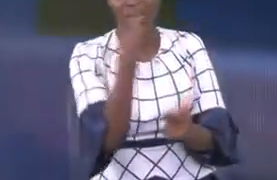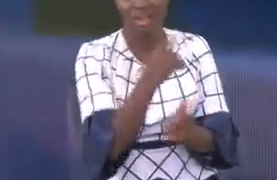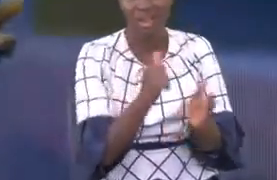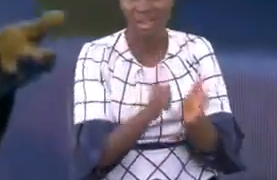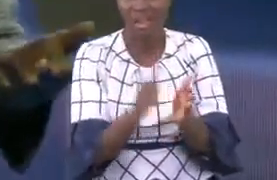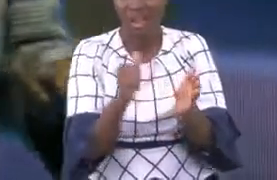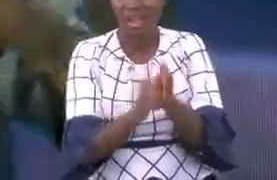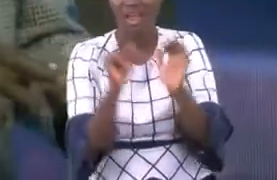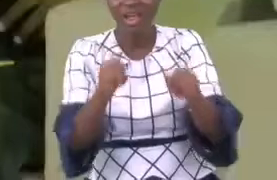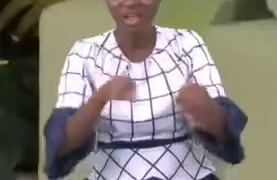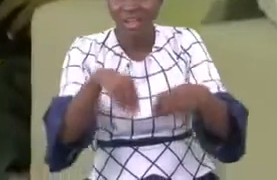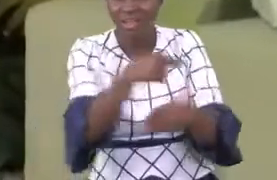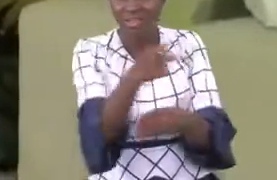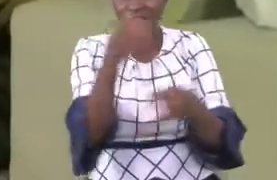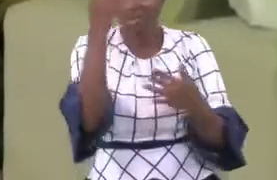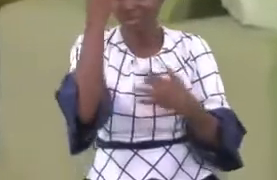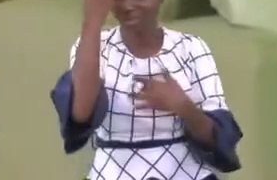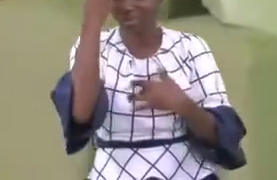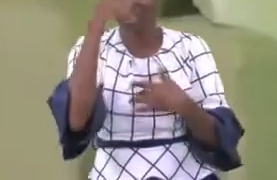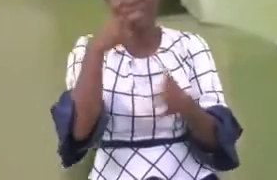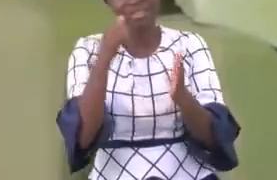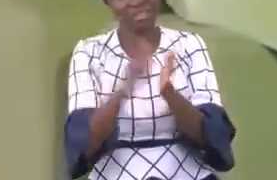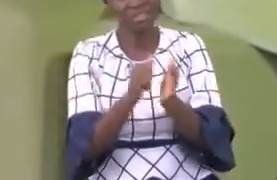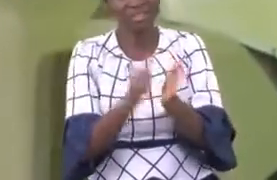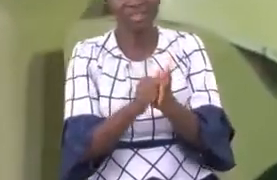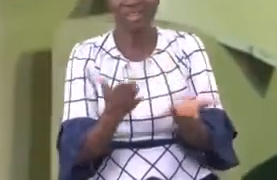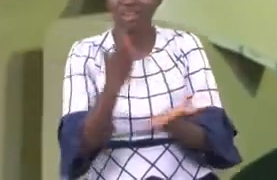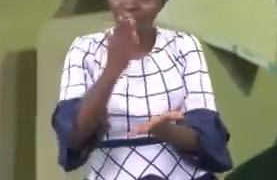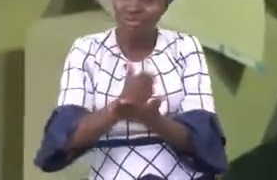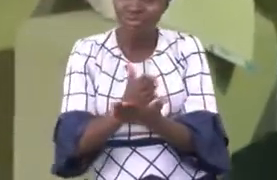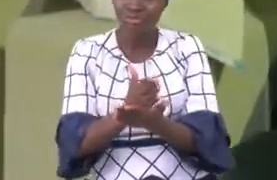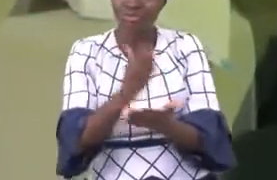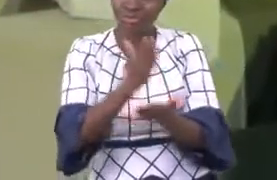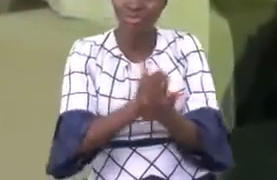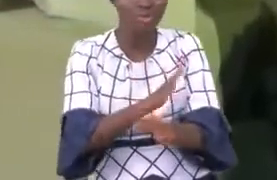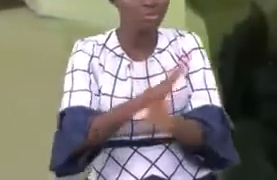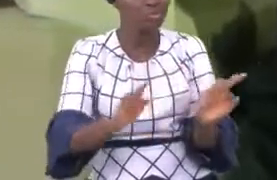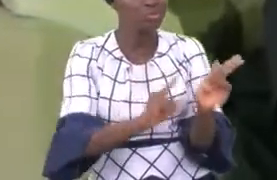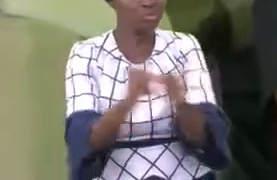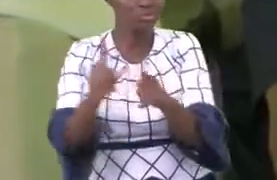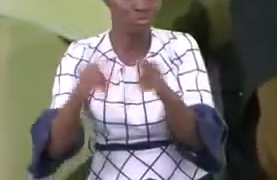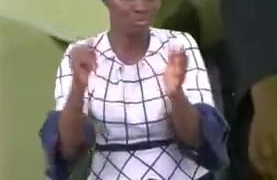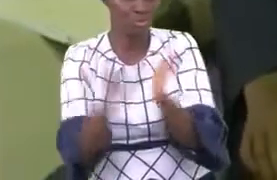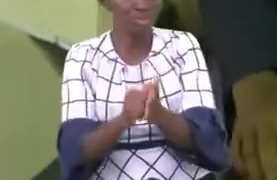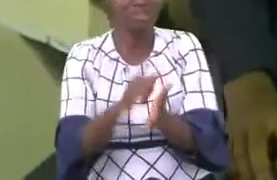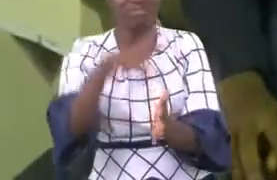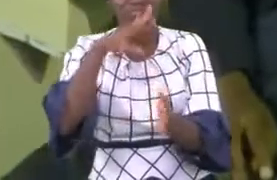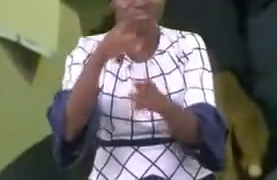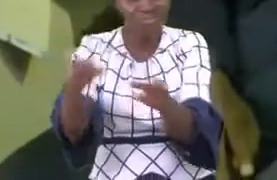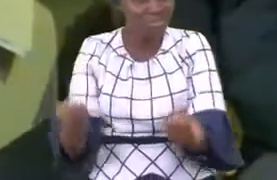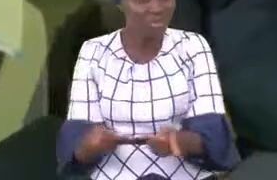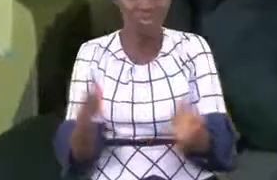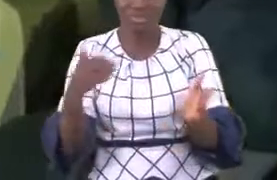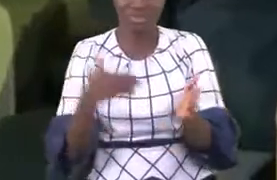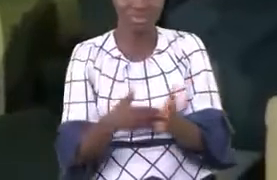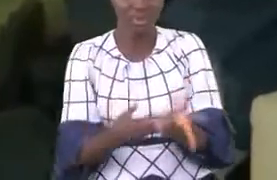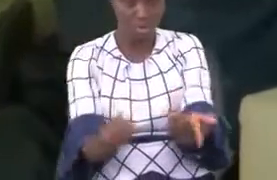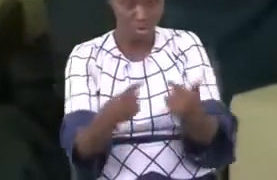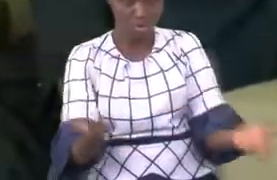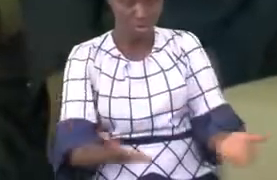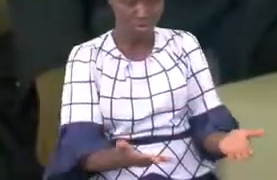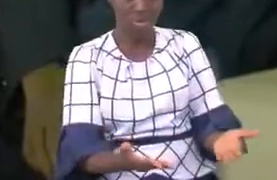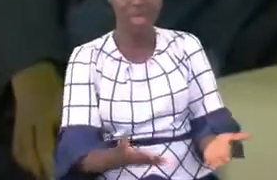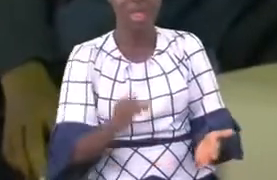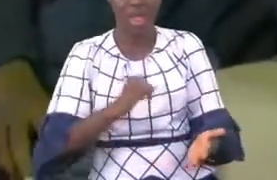going to that garbage can and then come over here and I'll feed you to satisfaction. That's what he's saying. Let